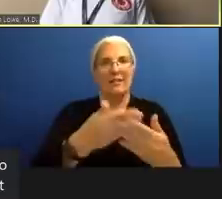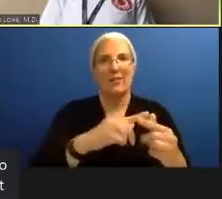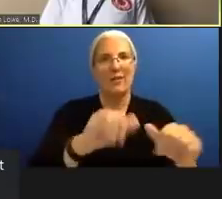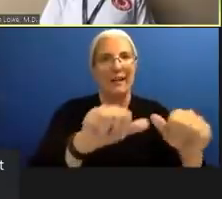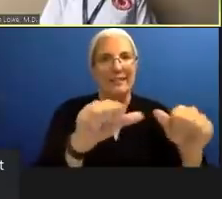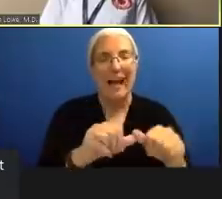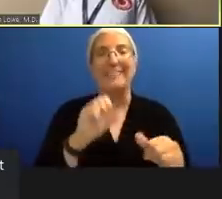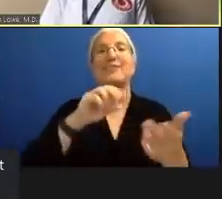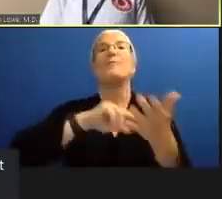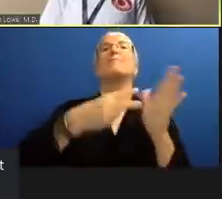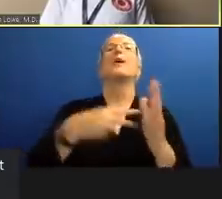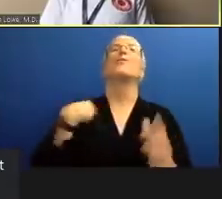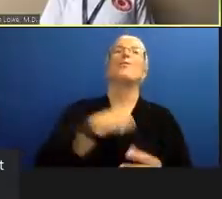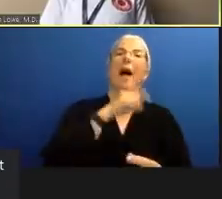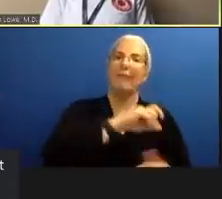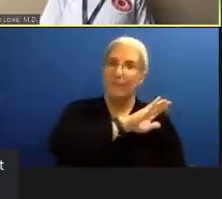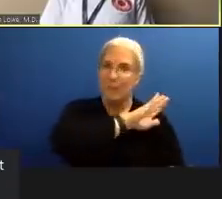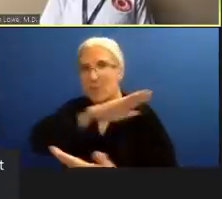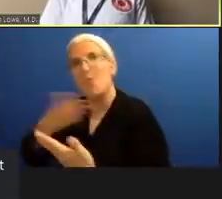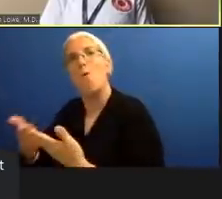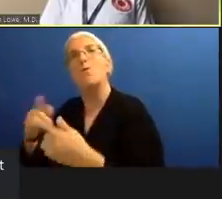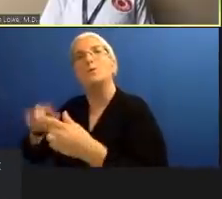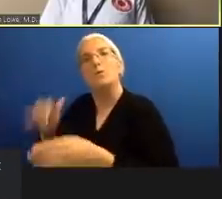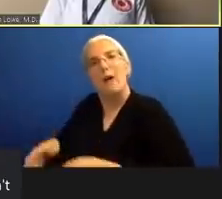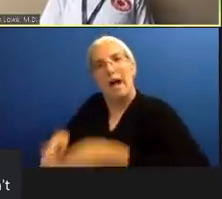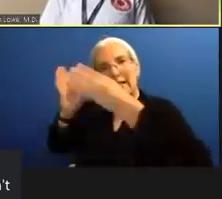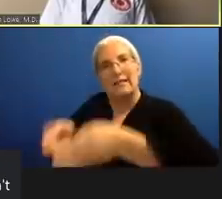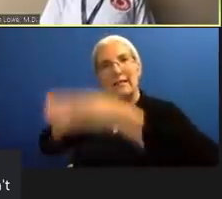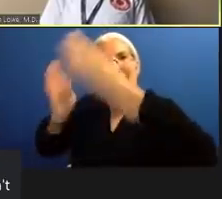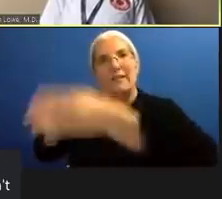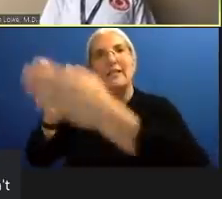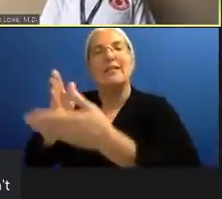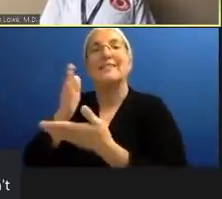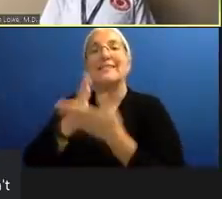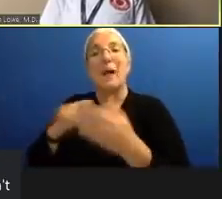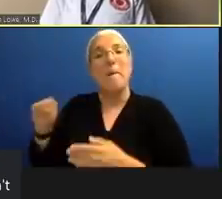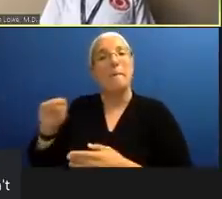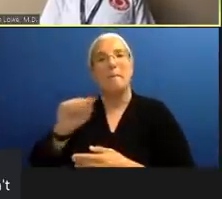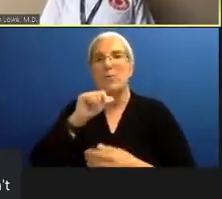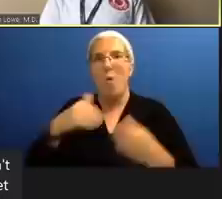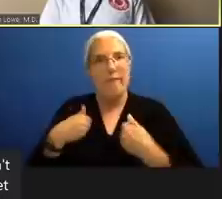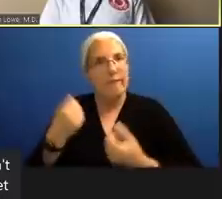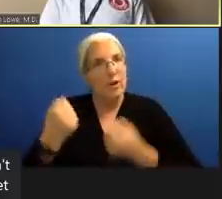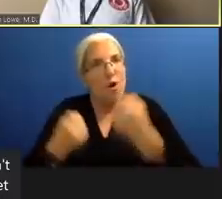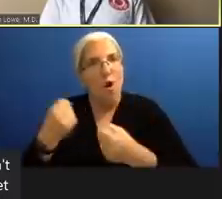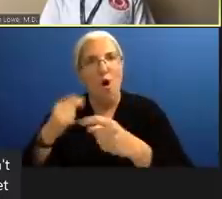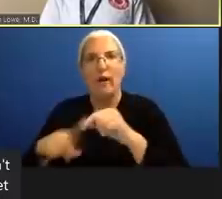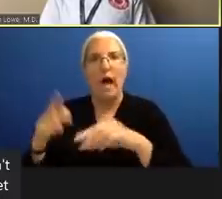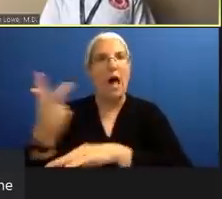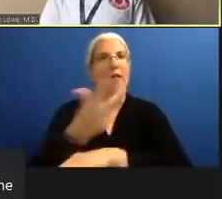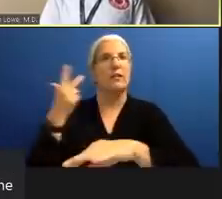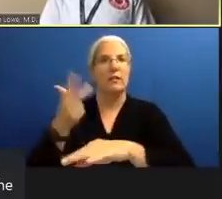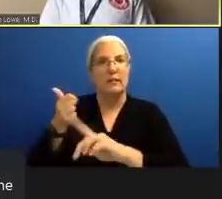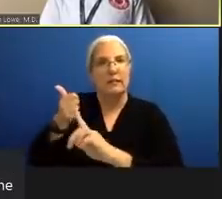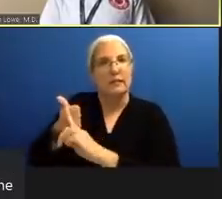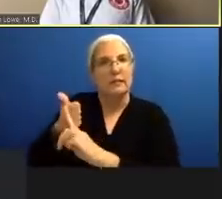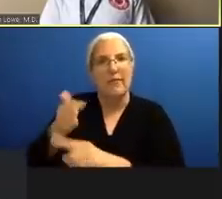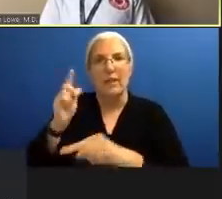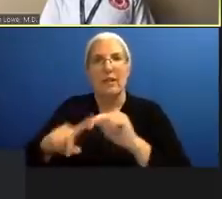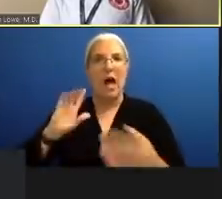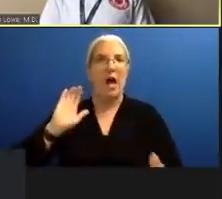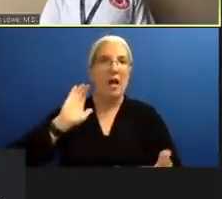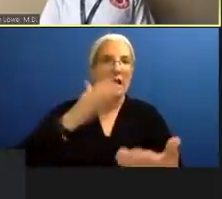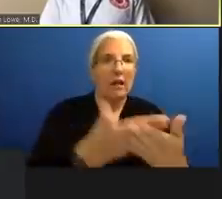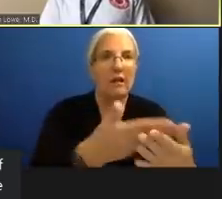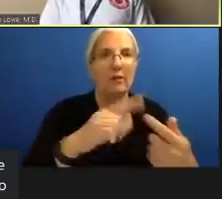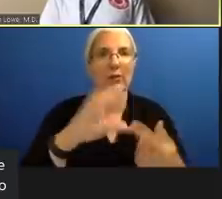Some of them didn't have cars. Some of them didn't have an ability to get even to the Civic Center to get tested. So we mobilized a team.